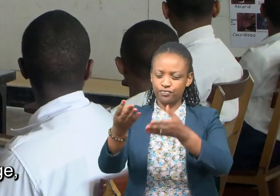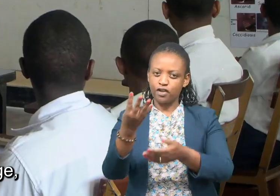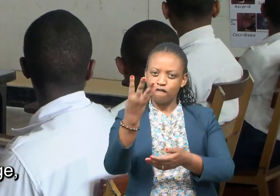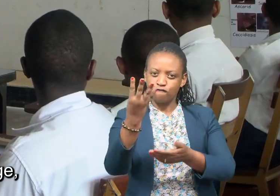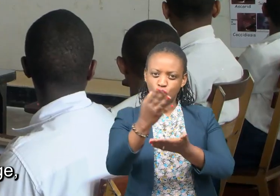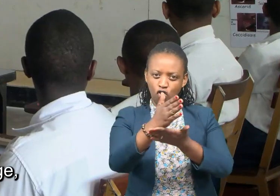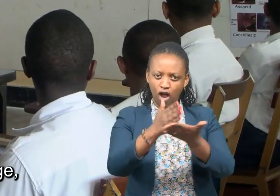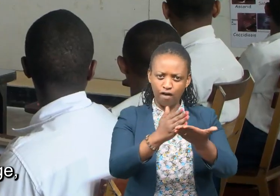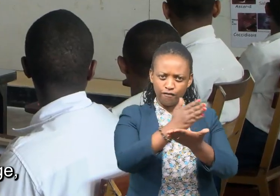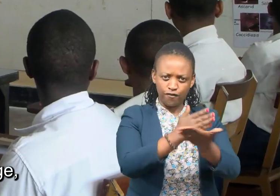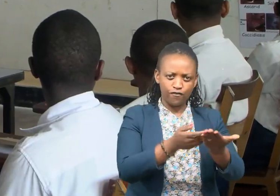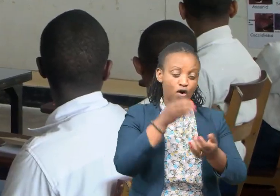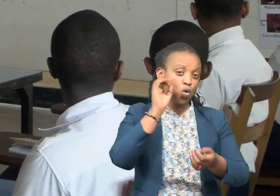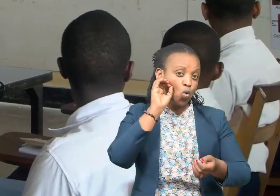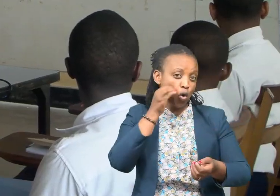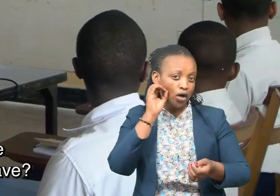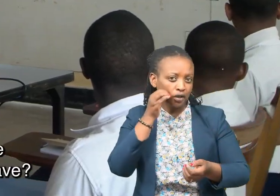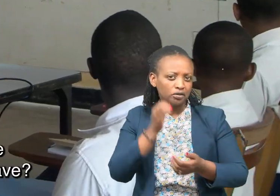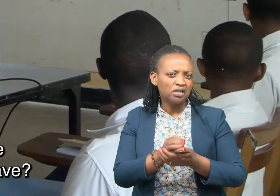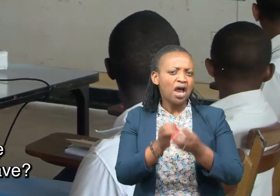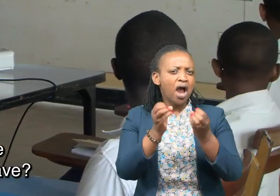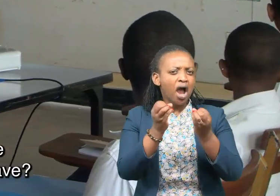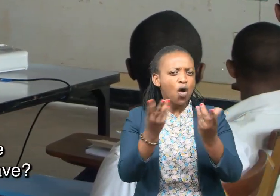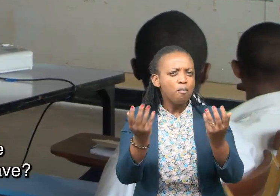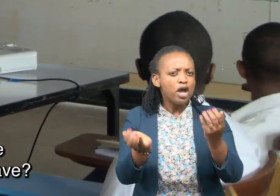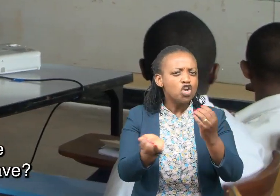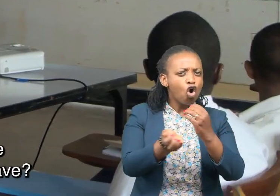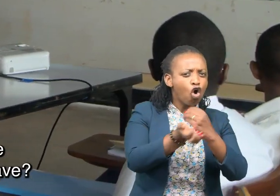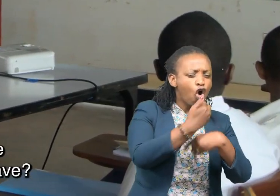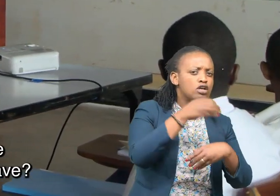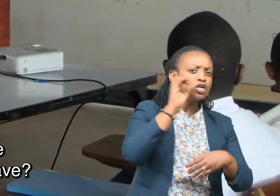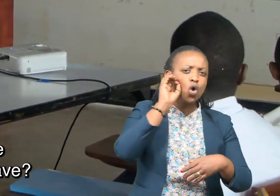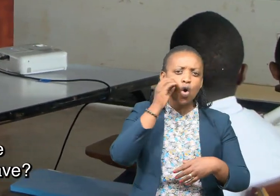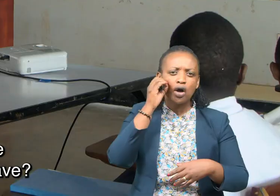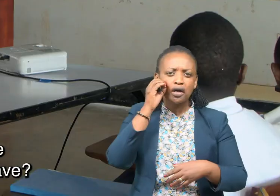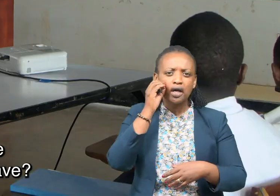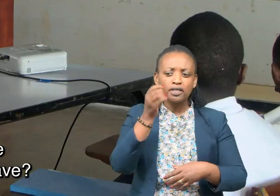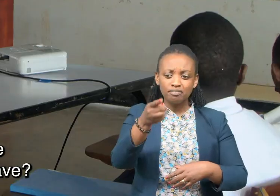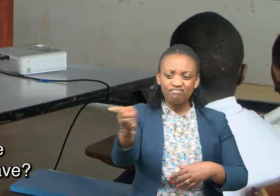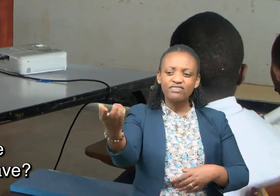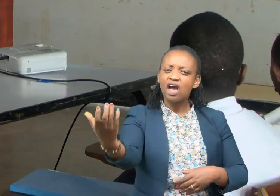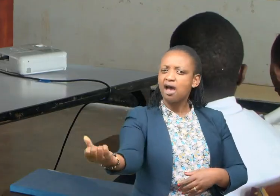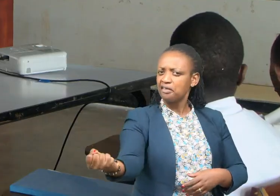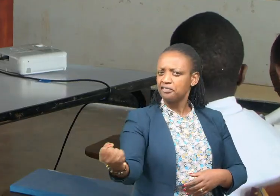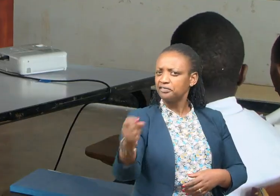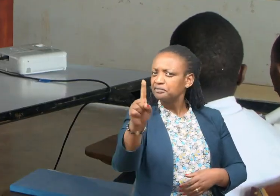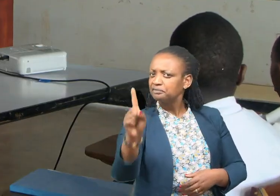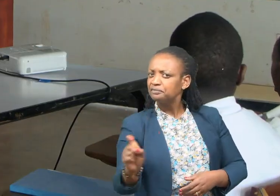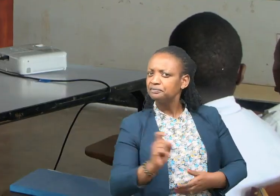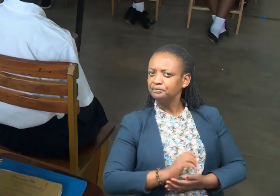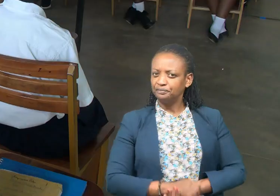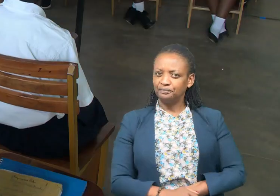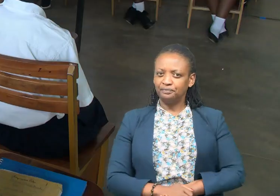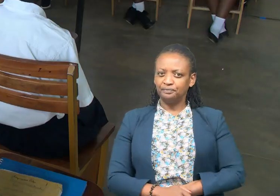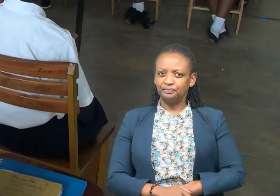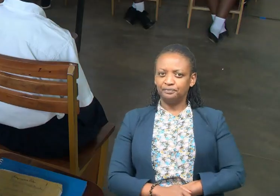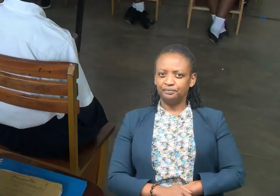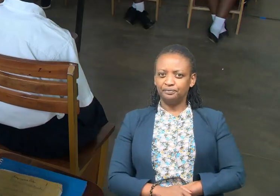halves of an orange, how many whole oranges does he have?